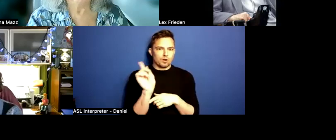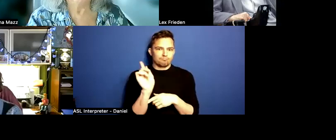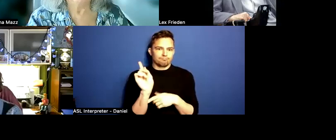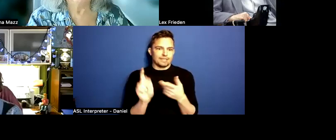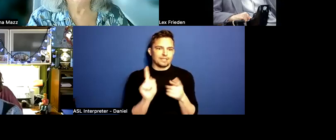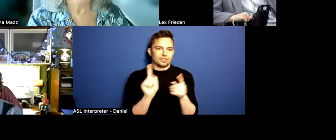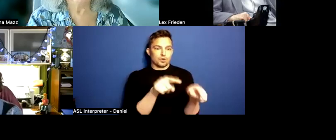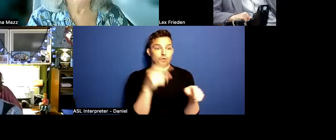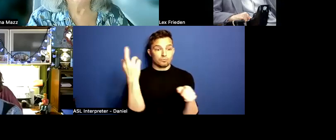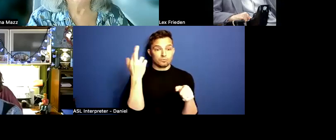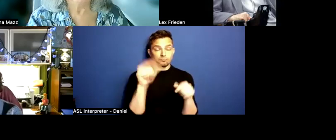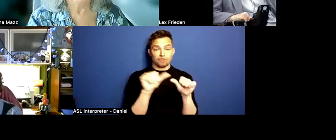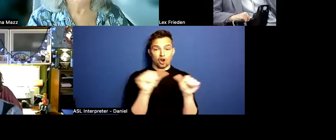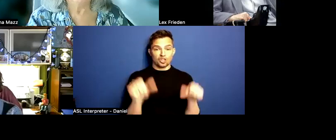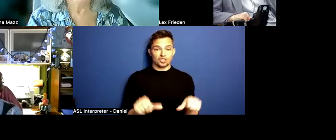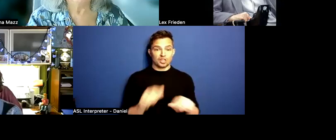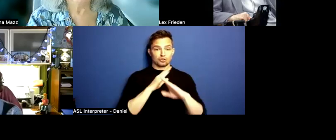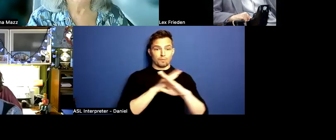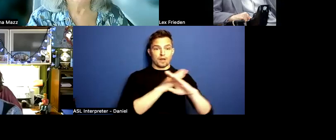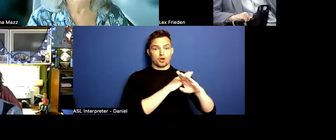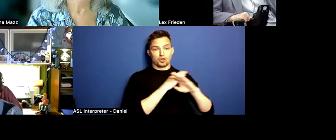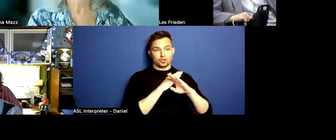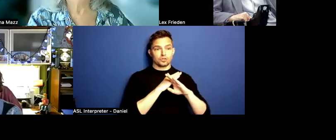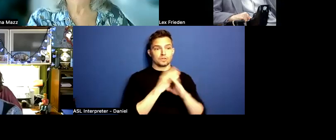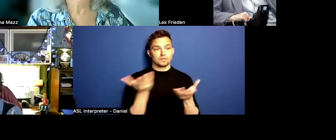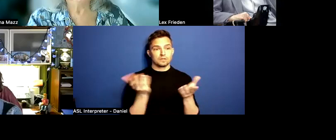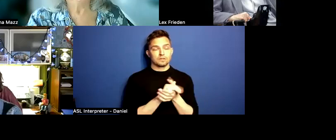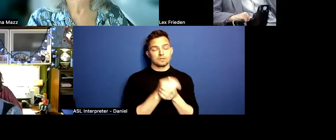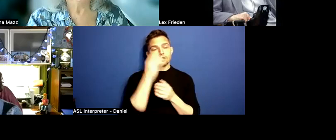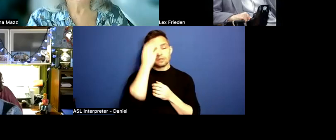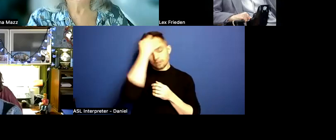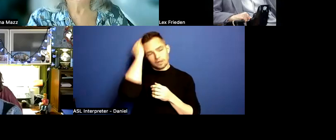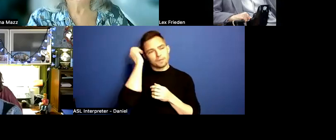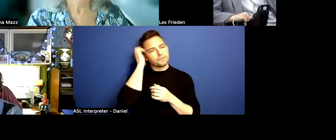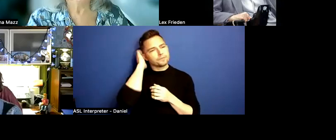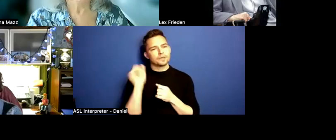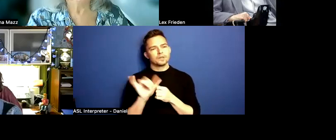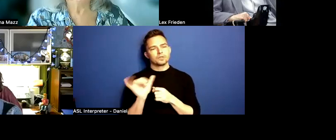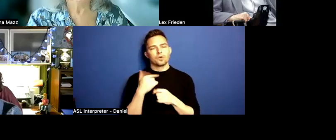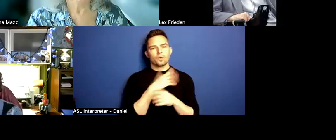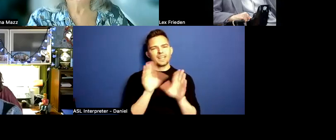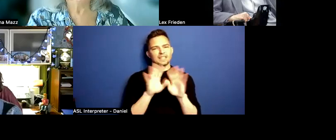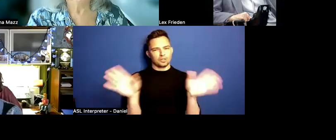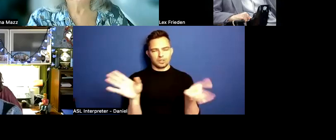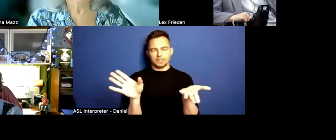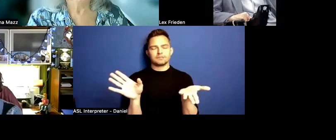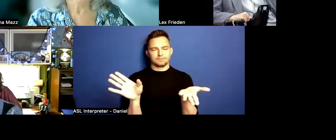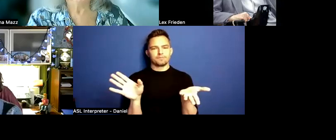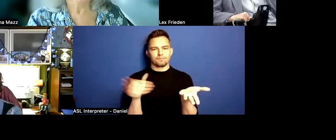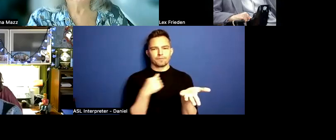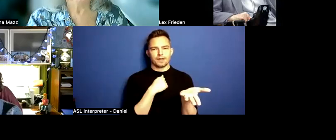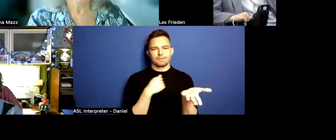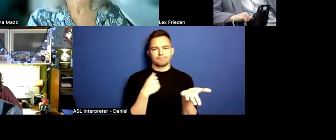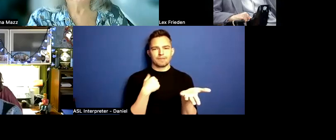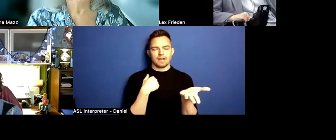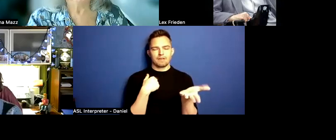because of architectural barriers. And so we clearly have a